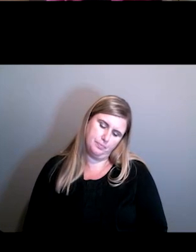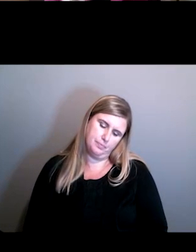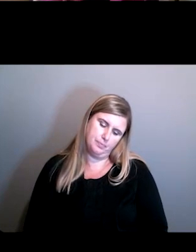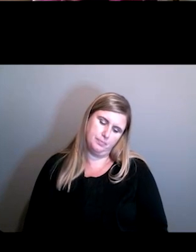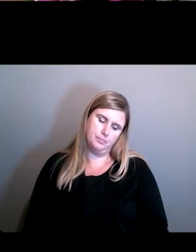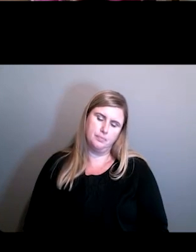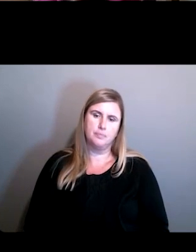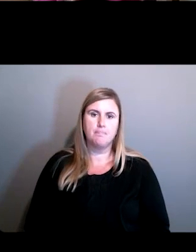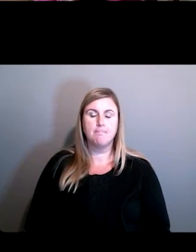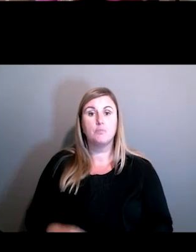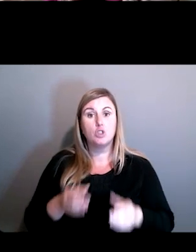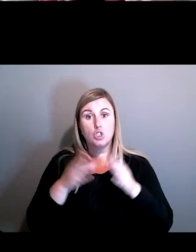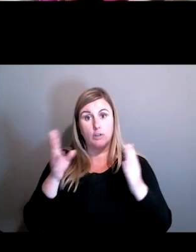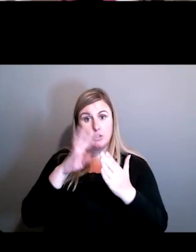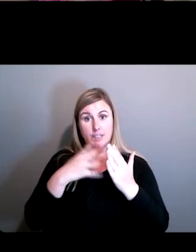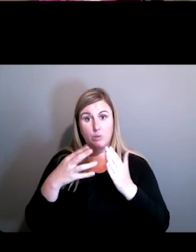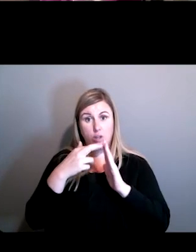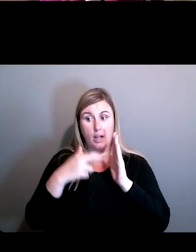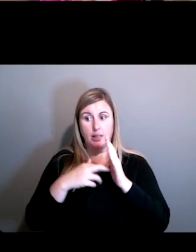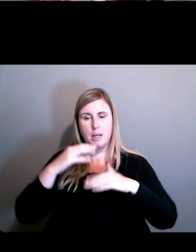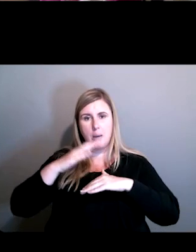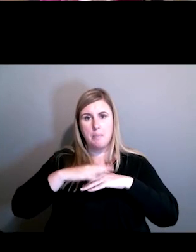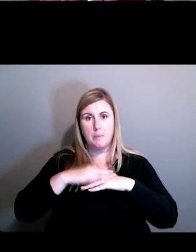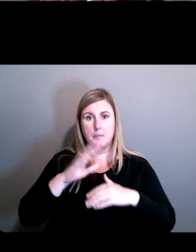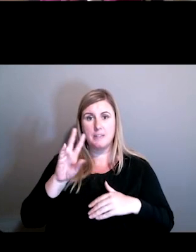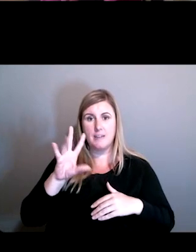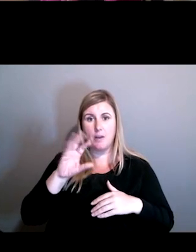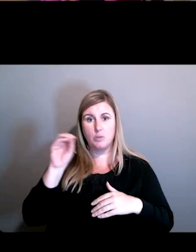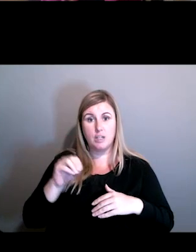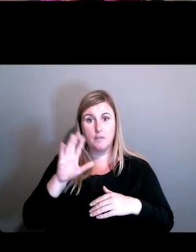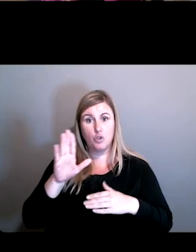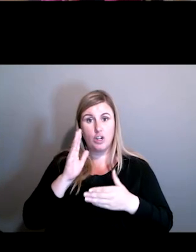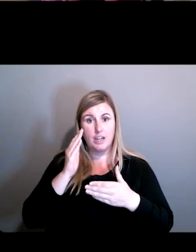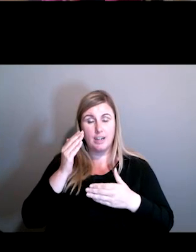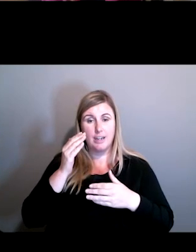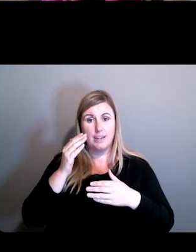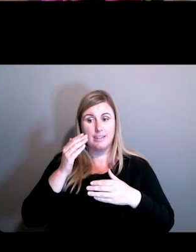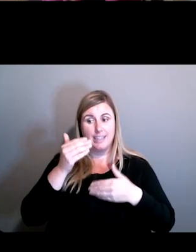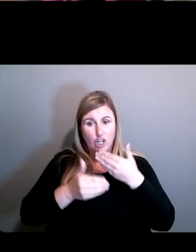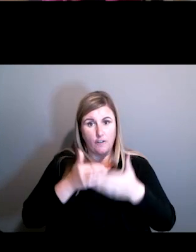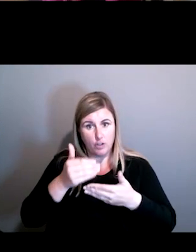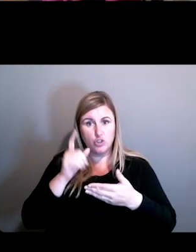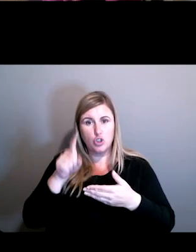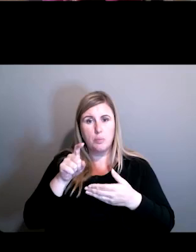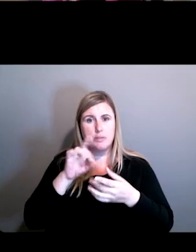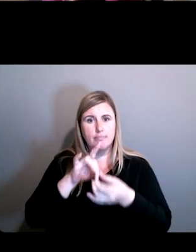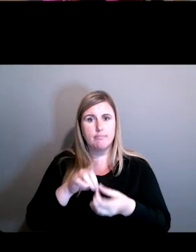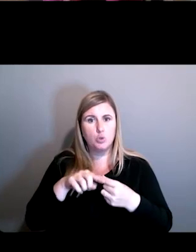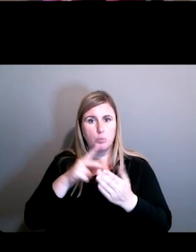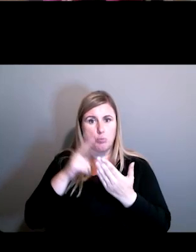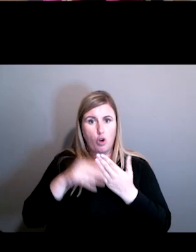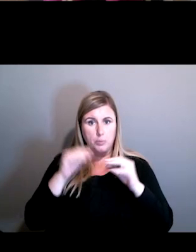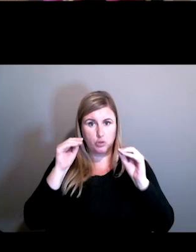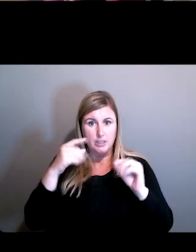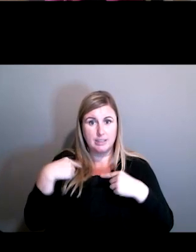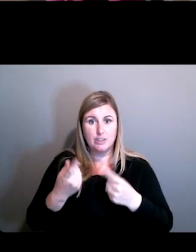So general schedule guidelines. A minimum of 75% of your intervals should be directly tied to program instruction. Since our